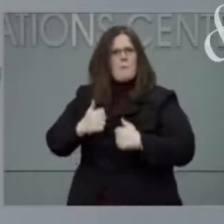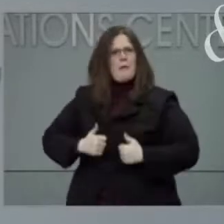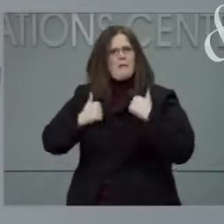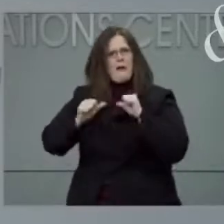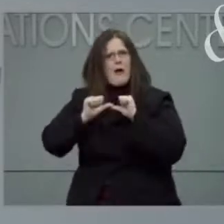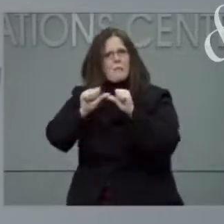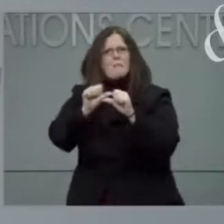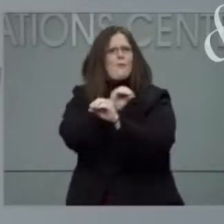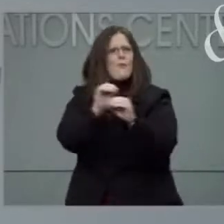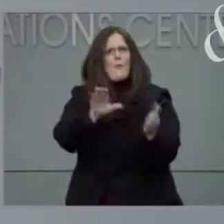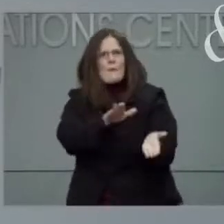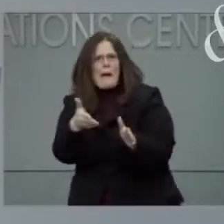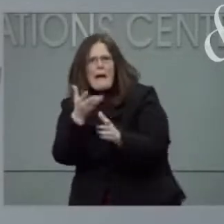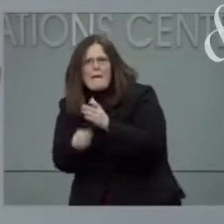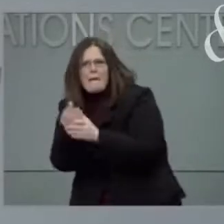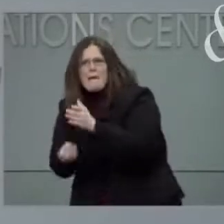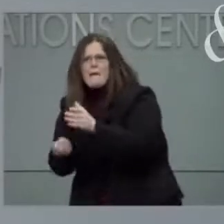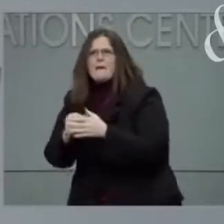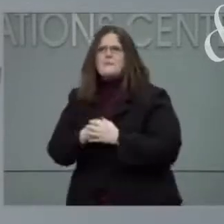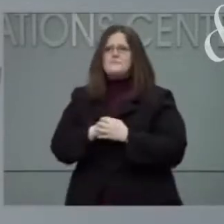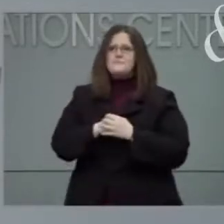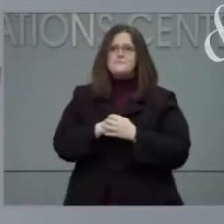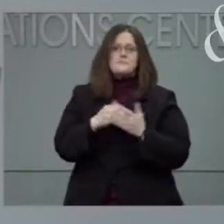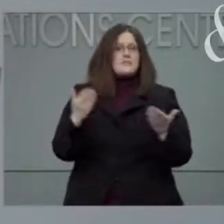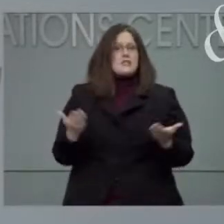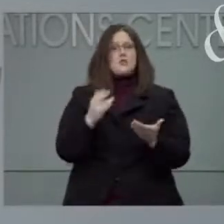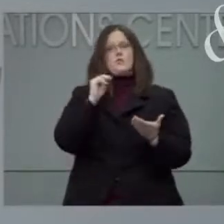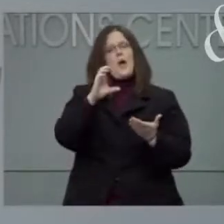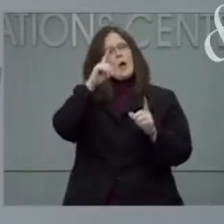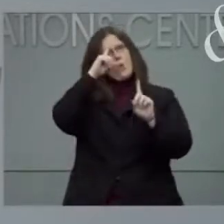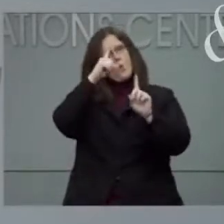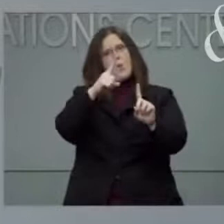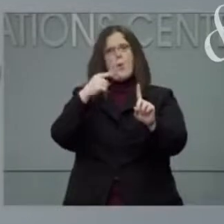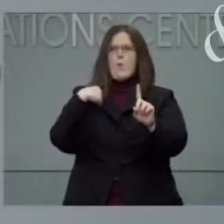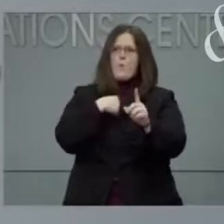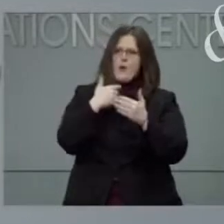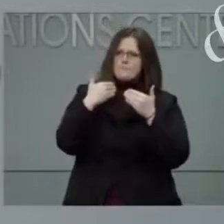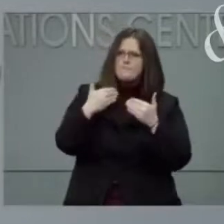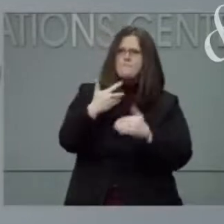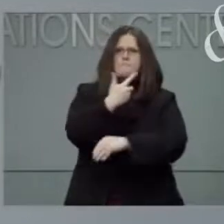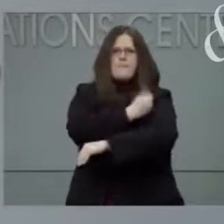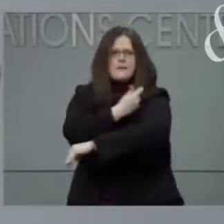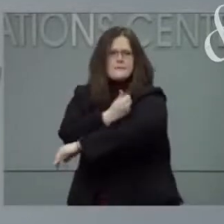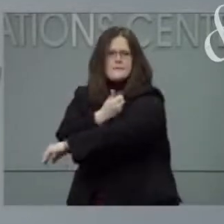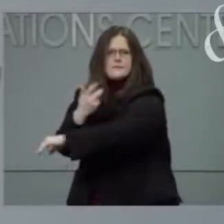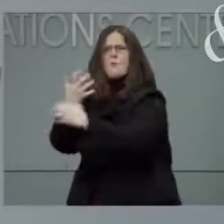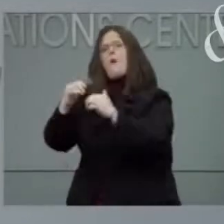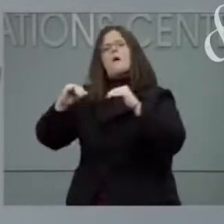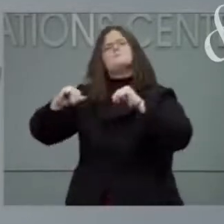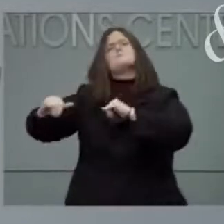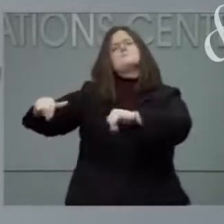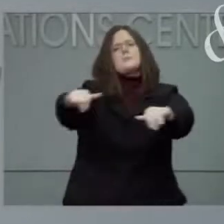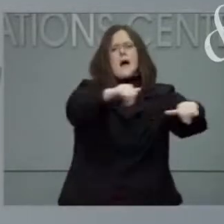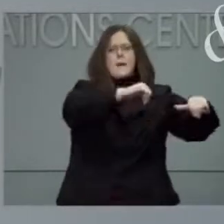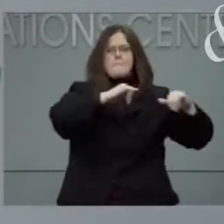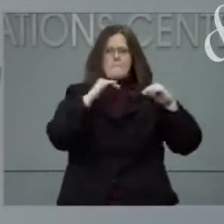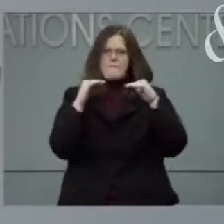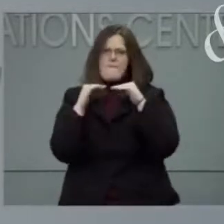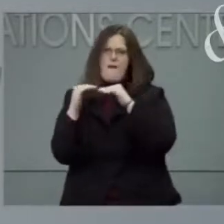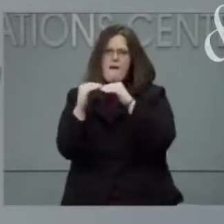people vaccinated sooner and meet our goal to provide equitable access to vaccines in every community across this